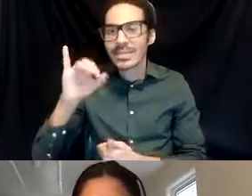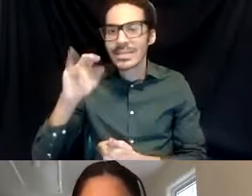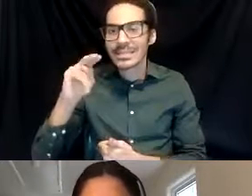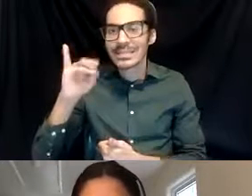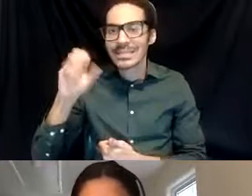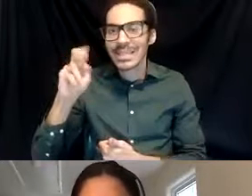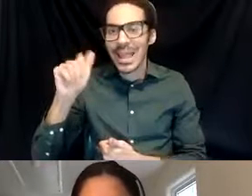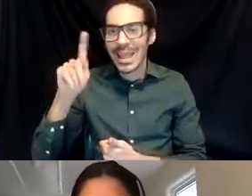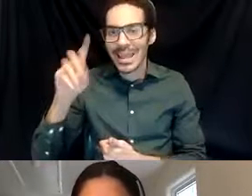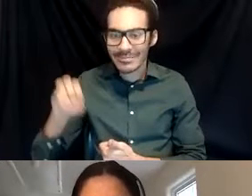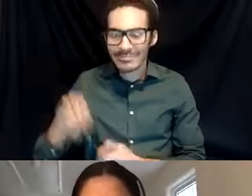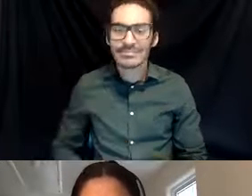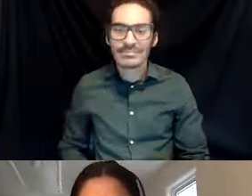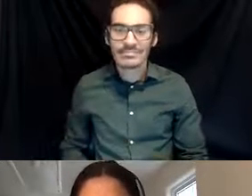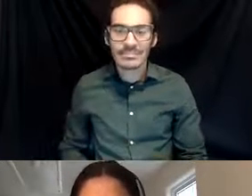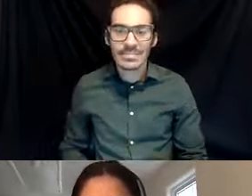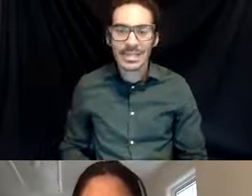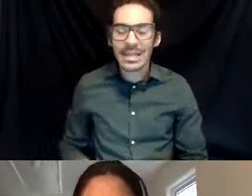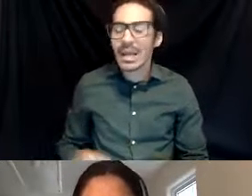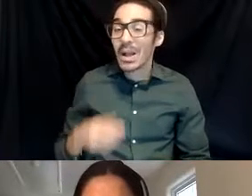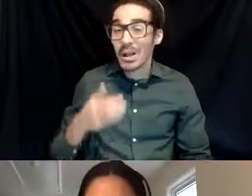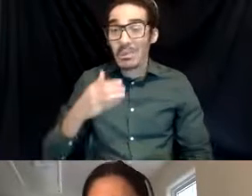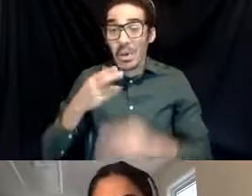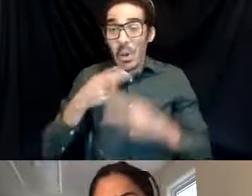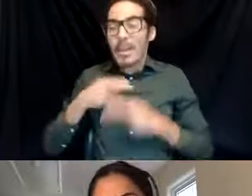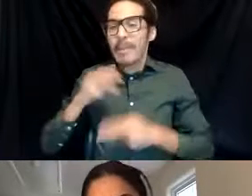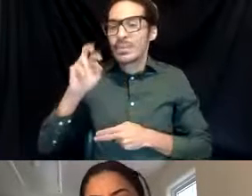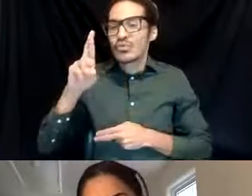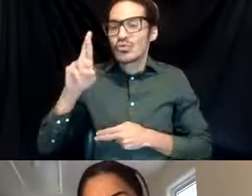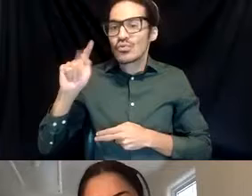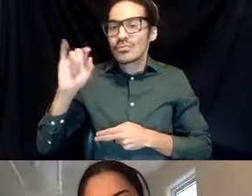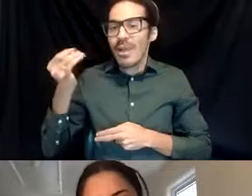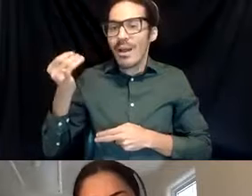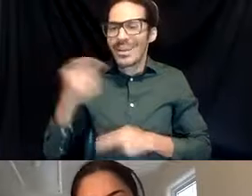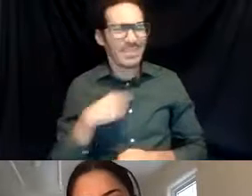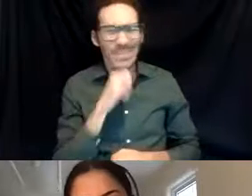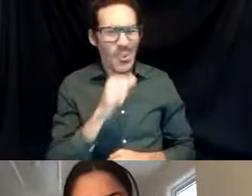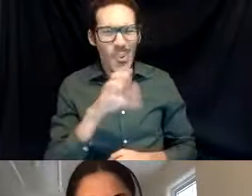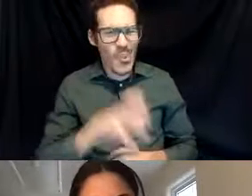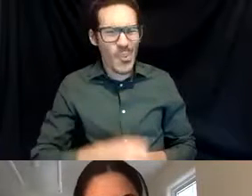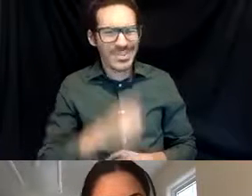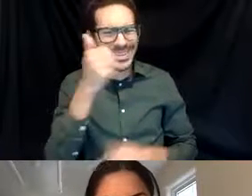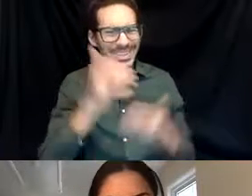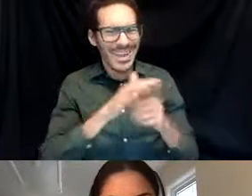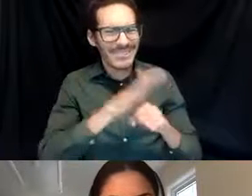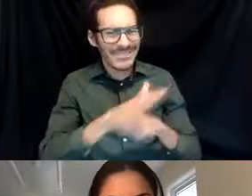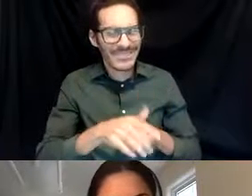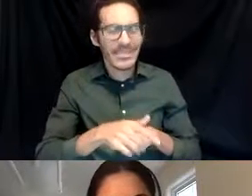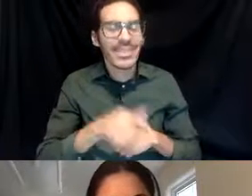like, no, I'm not old enough for that, right? But that was a custom that I certainly had to get used to because of that.